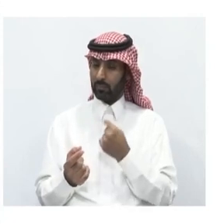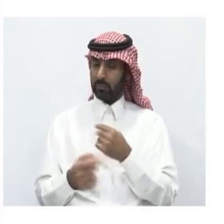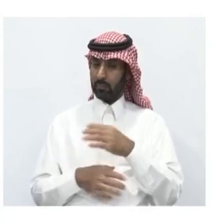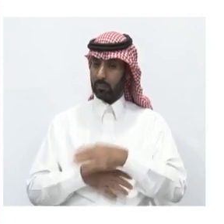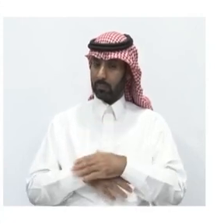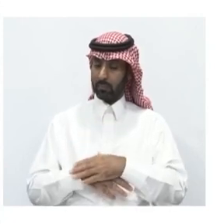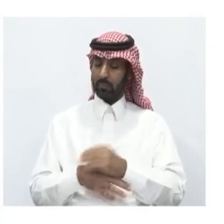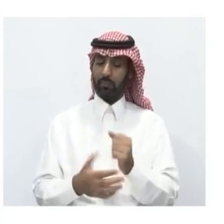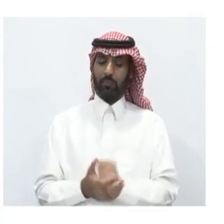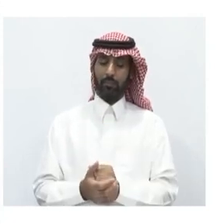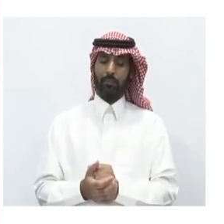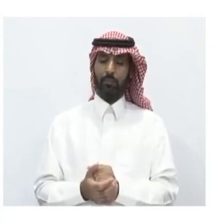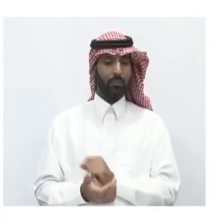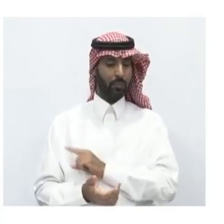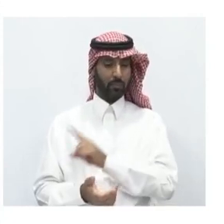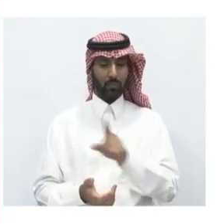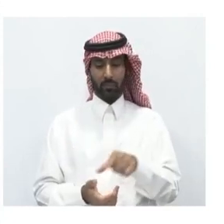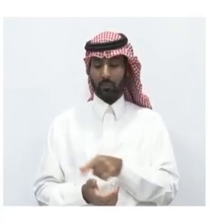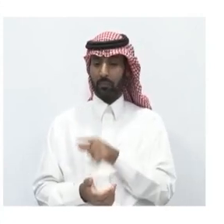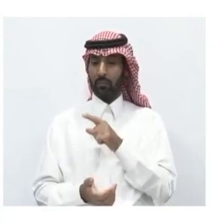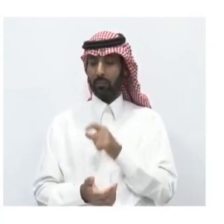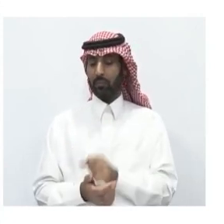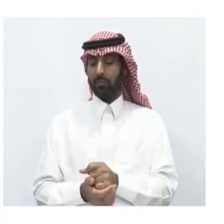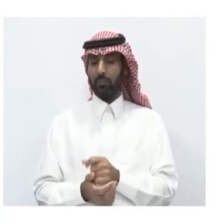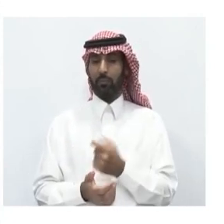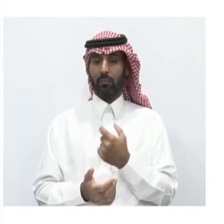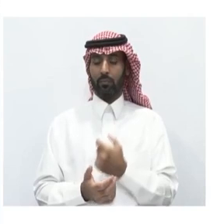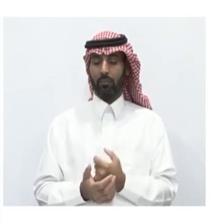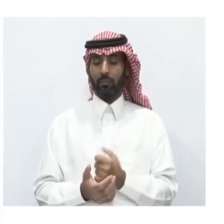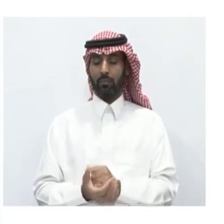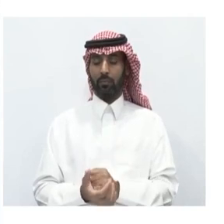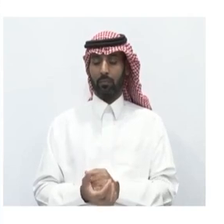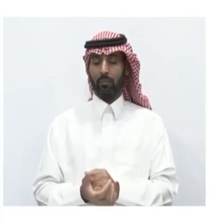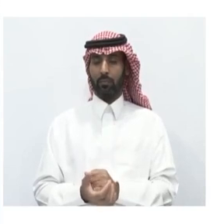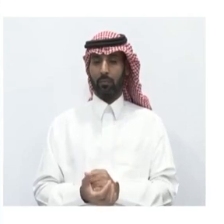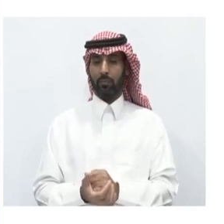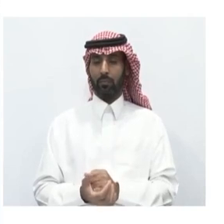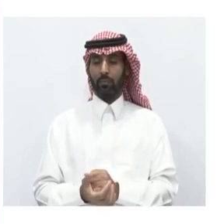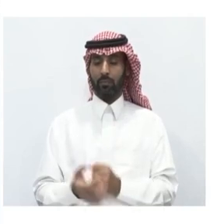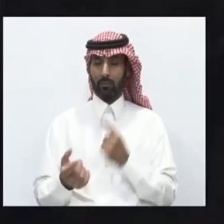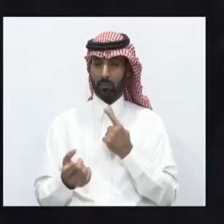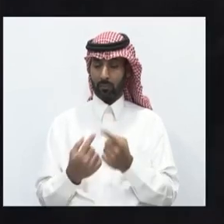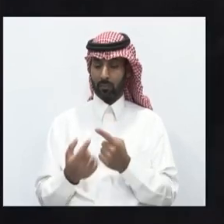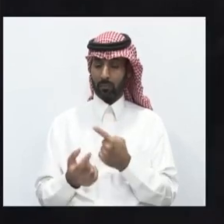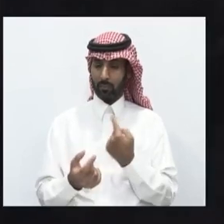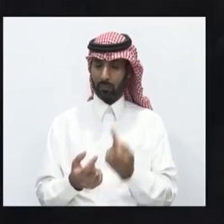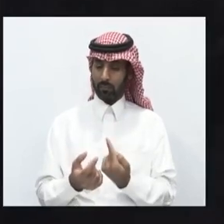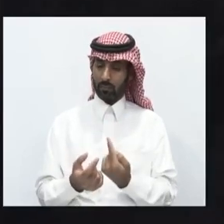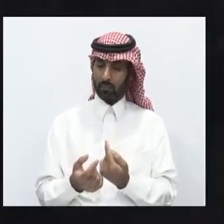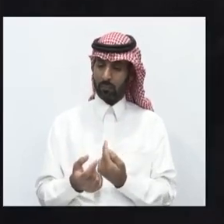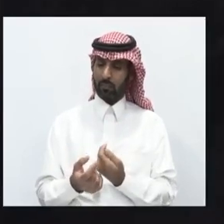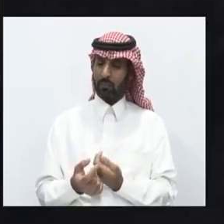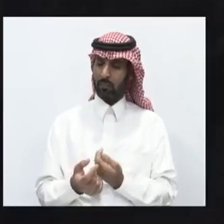Sounds more polite. So most of them are formal language requests. Using these would make your request